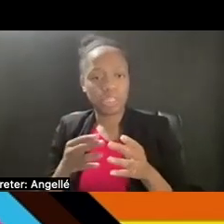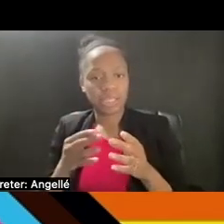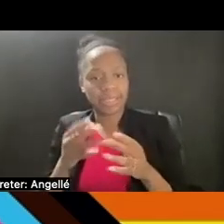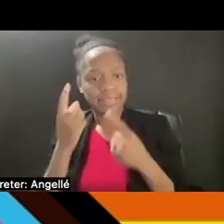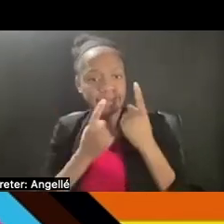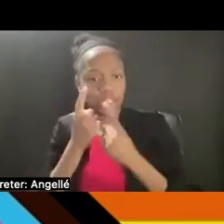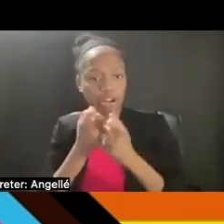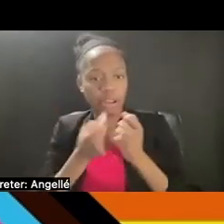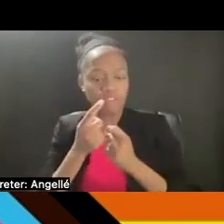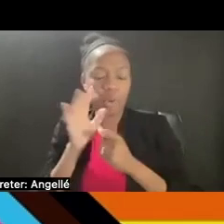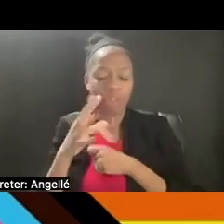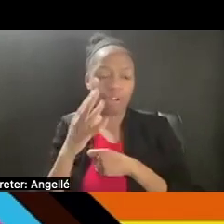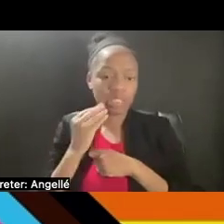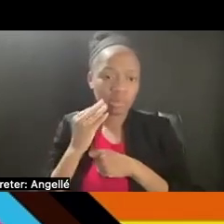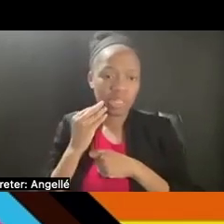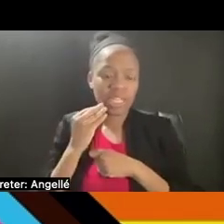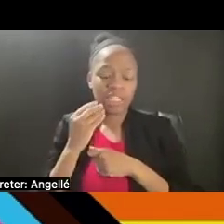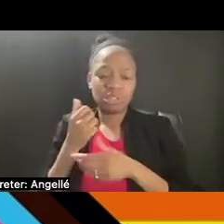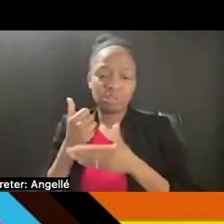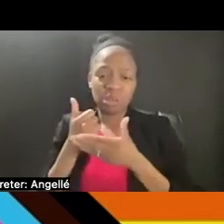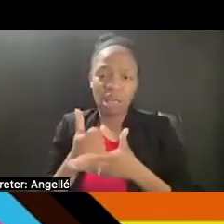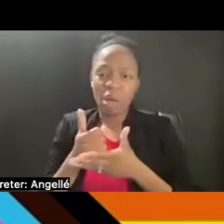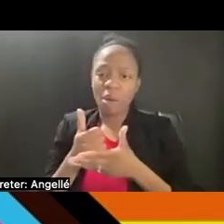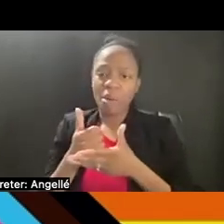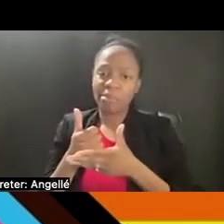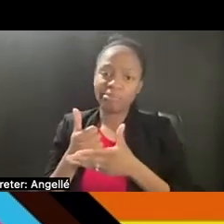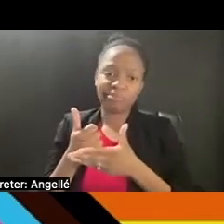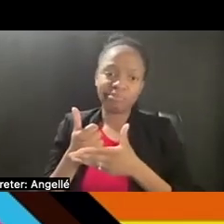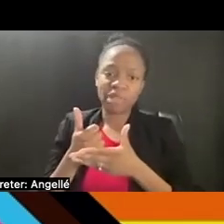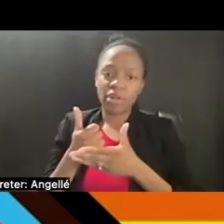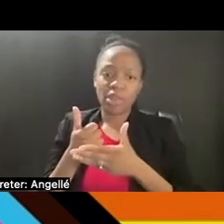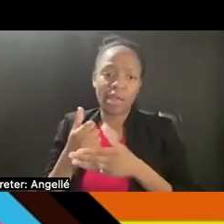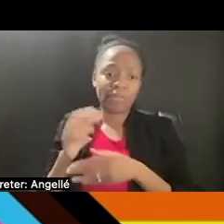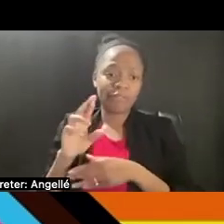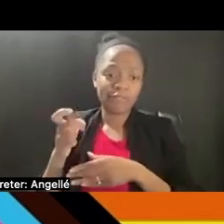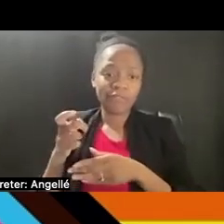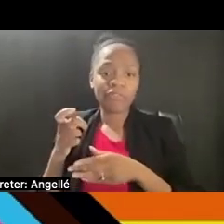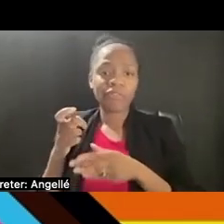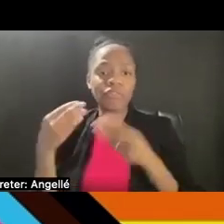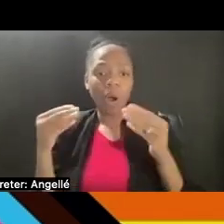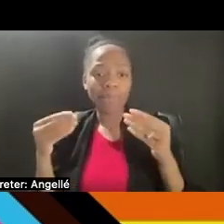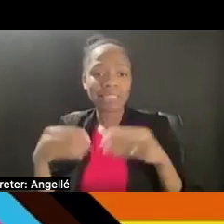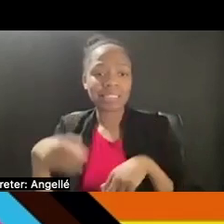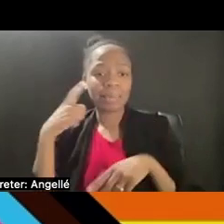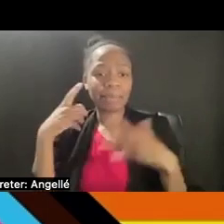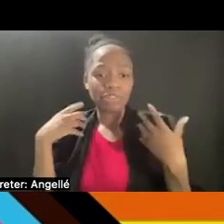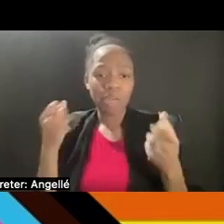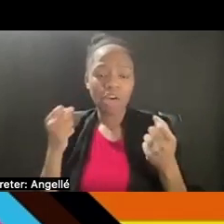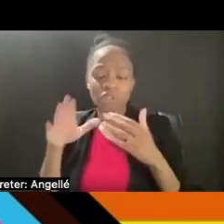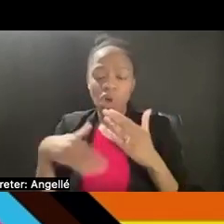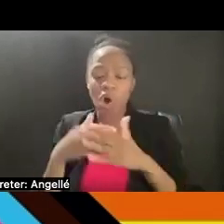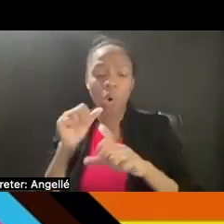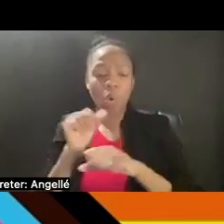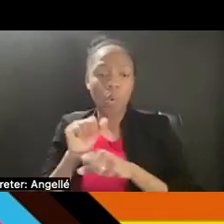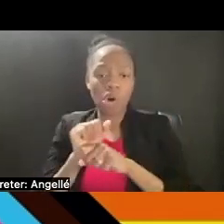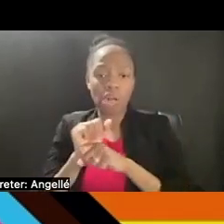experience, to streamline pharmacy, mental health. All of these different programs are working really closely to make sure